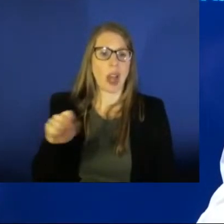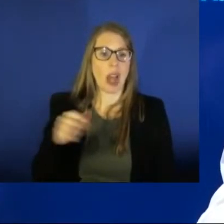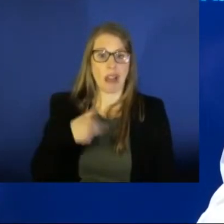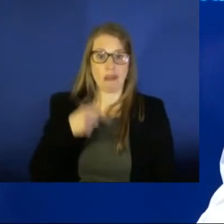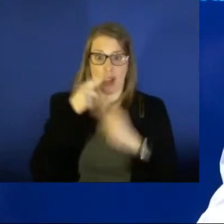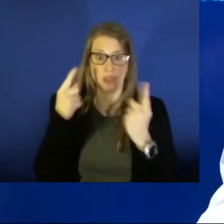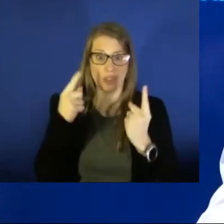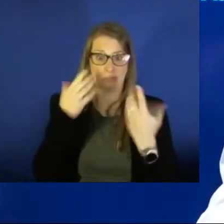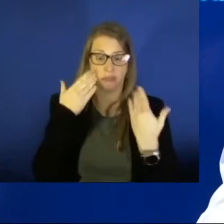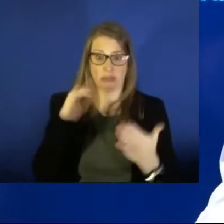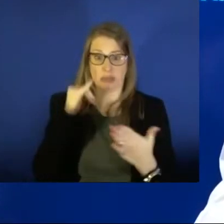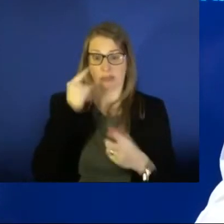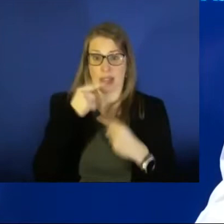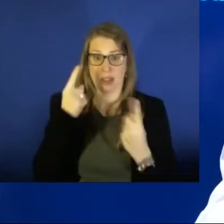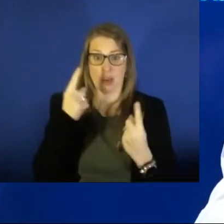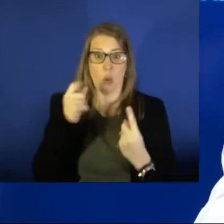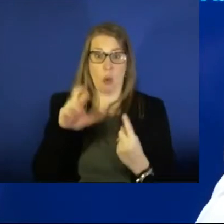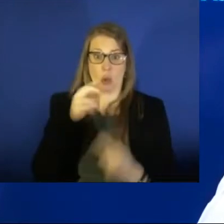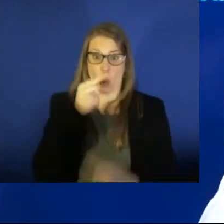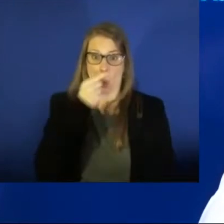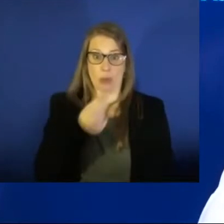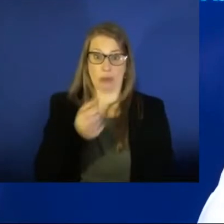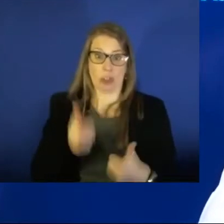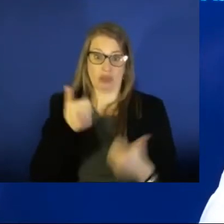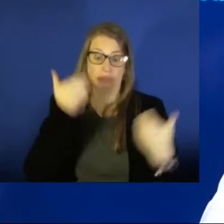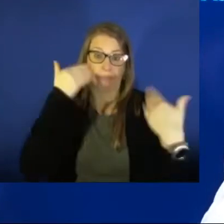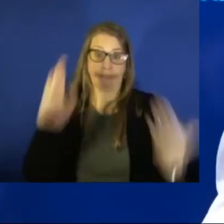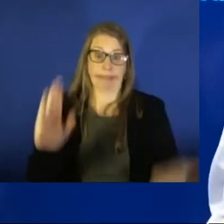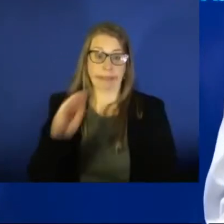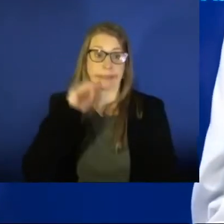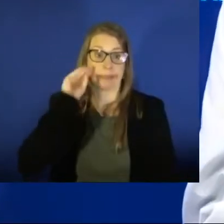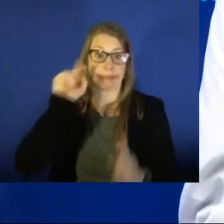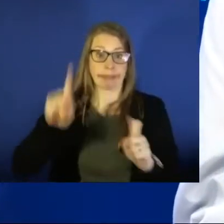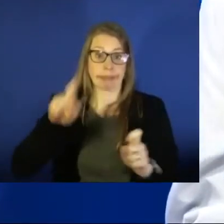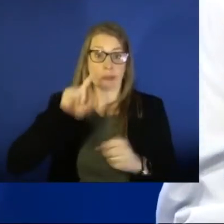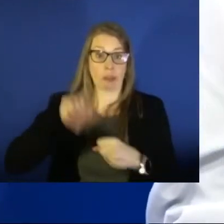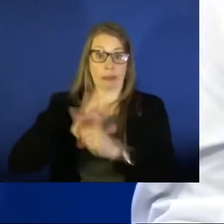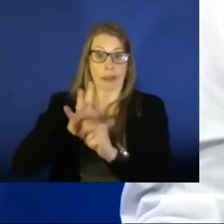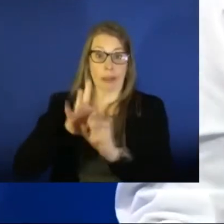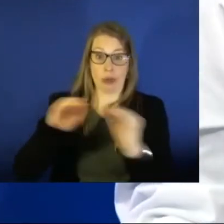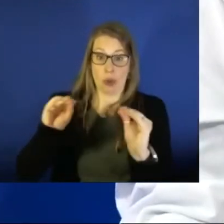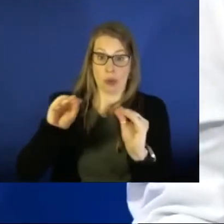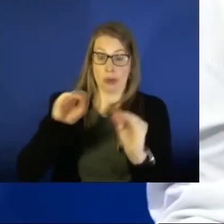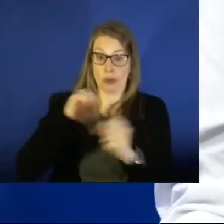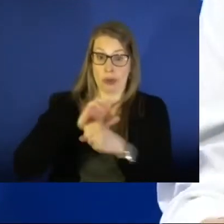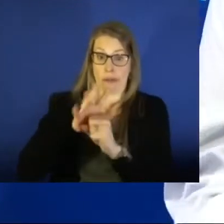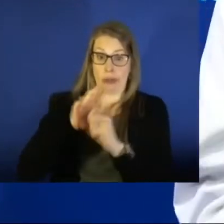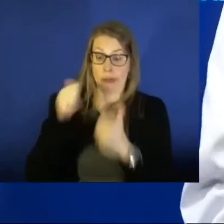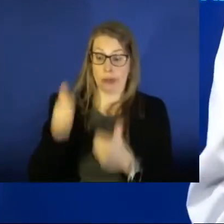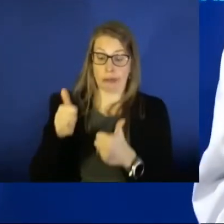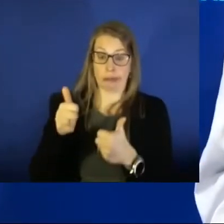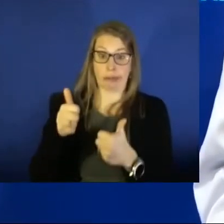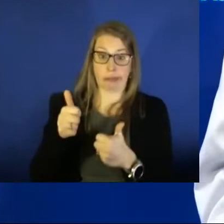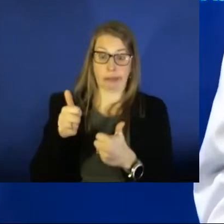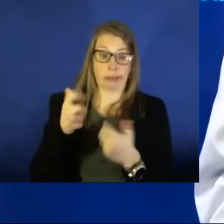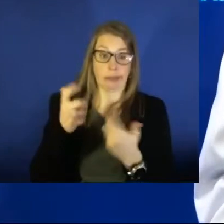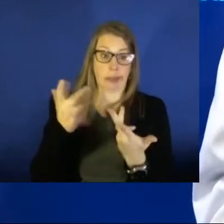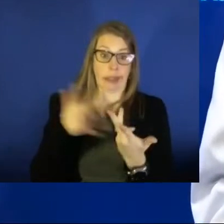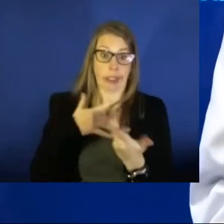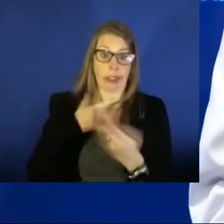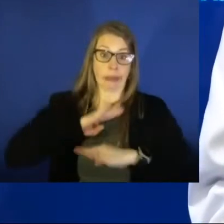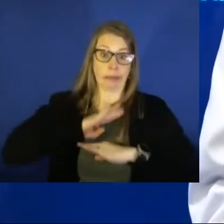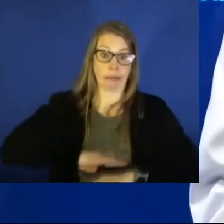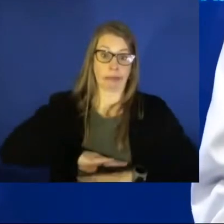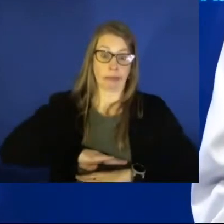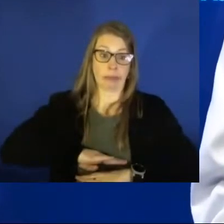have an allergy or if I have a cold. Right now, I do a home test for COVID. I make sure I don't have COVID. Good, I don't have COVID. So then it makes me feel better that I might have an allergy.